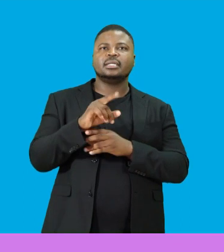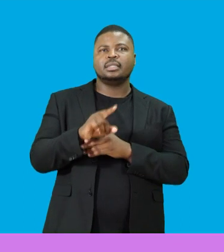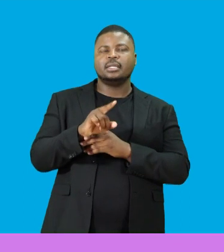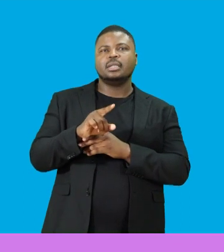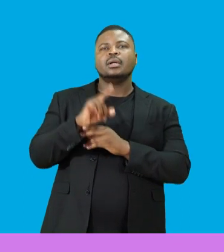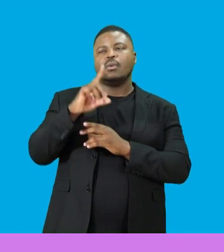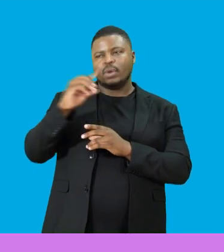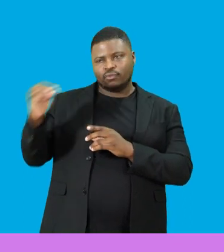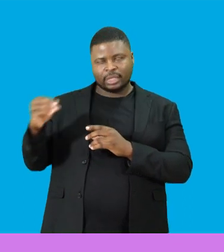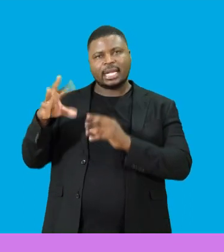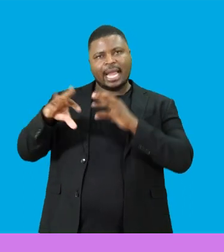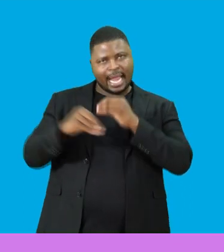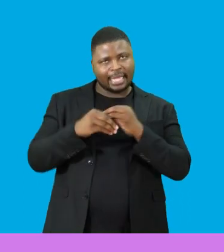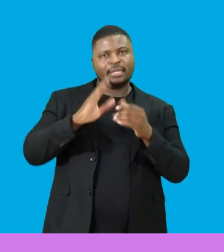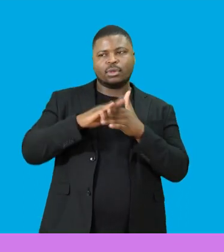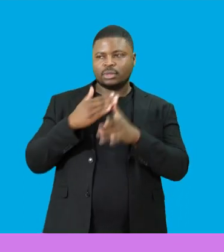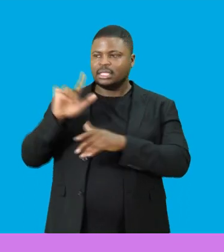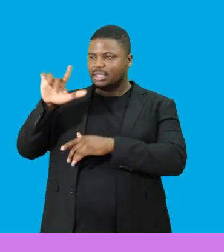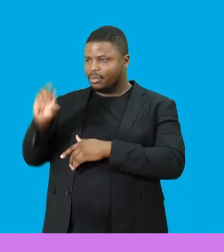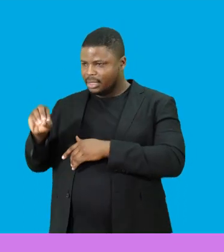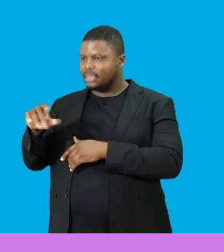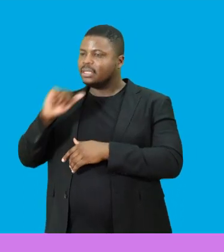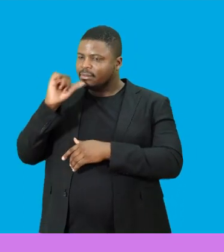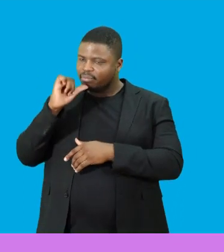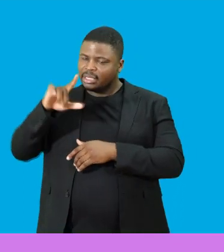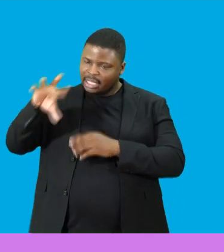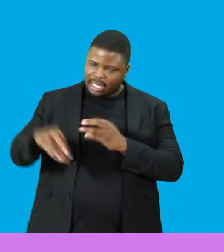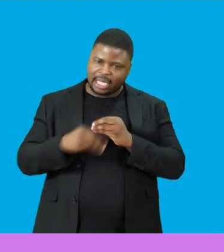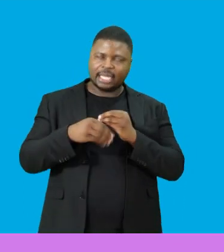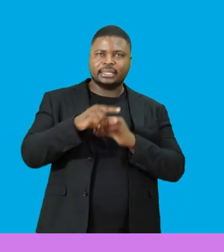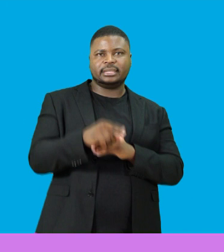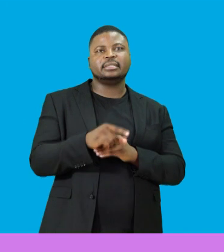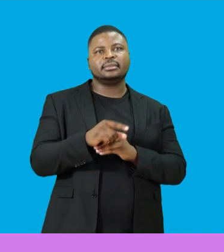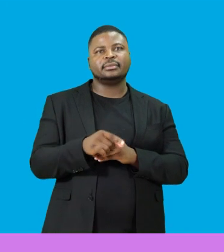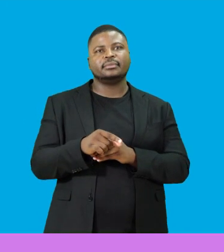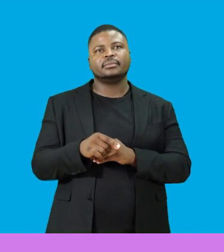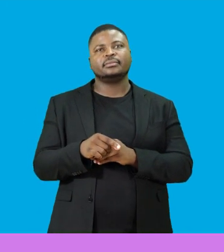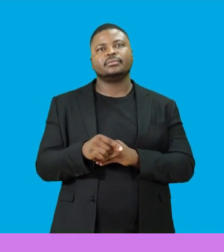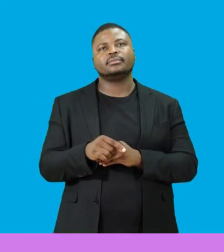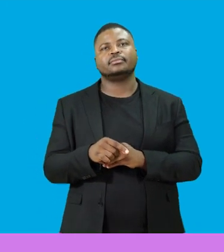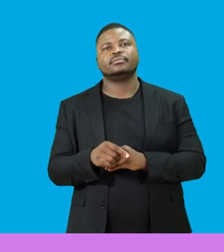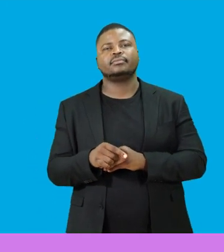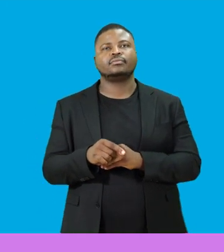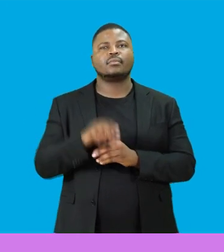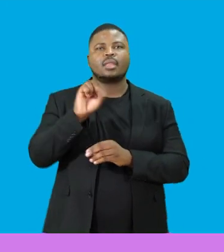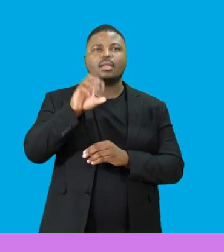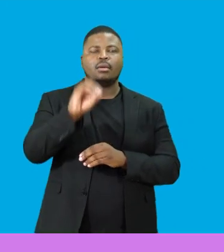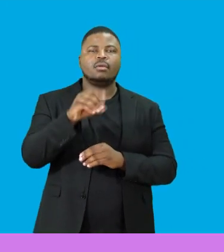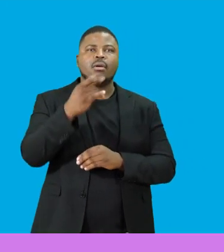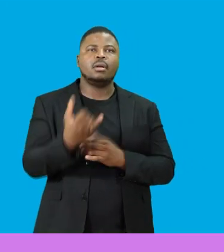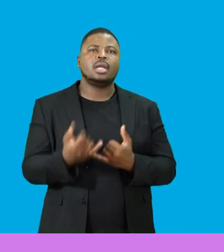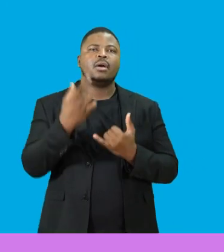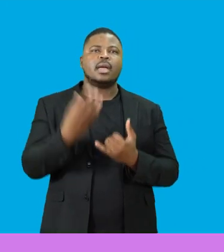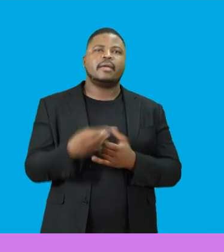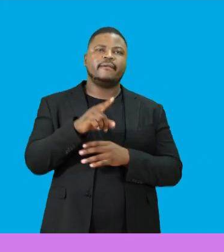means we add one extra 100 rand, which means there are 2600 rands. Therefore, let me move this a bit